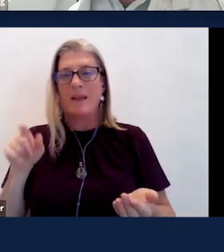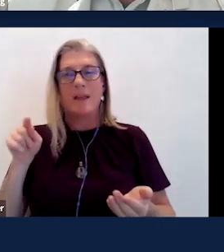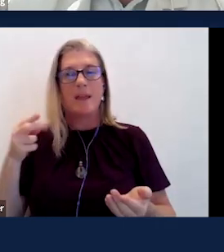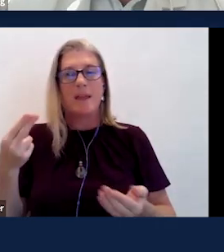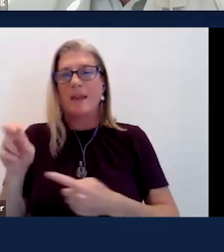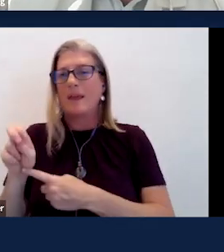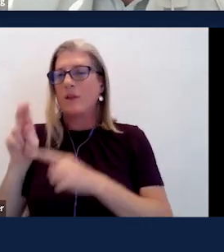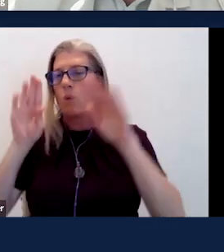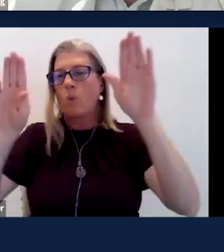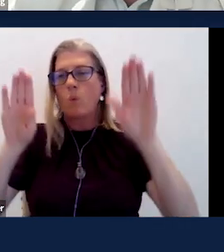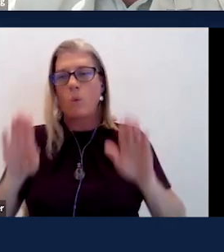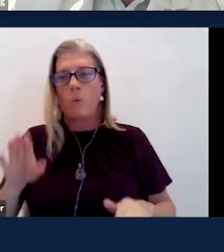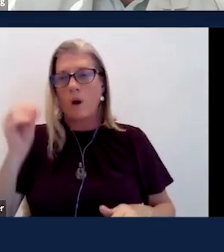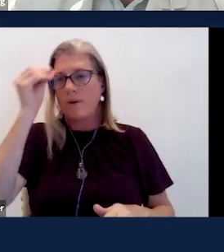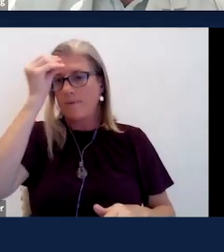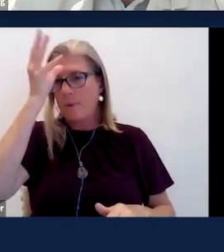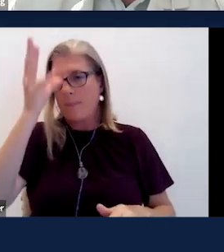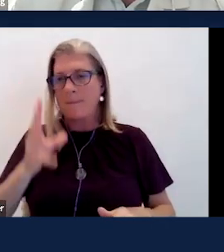wonderful man, and one of the